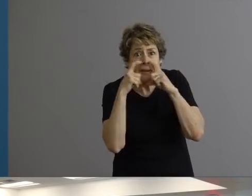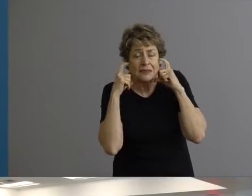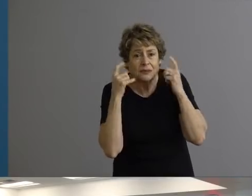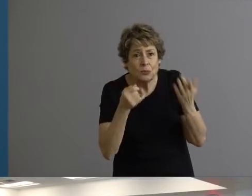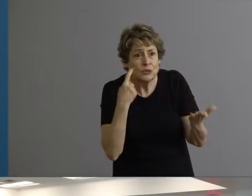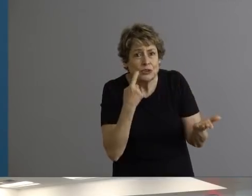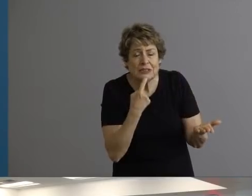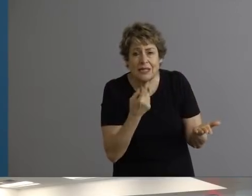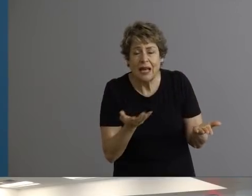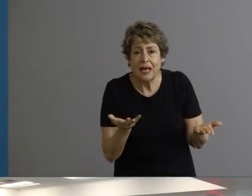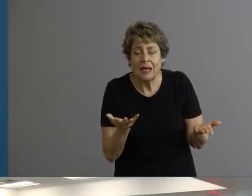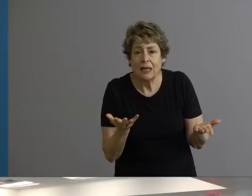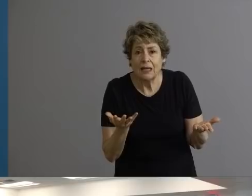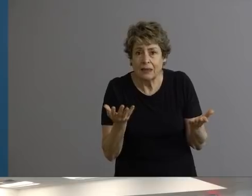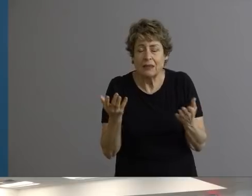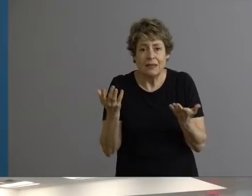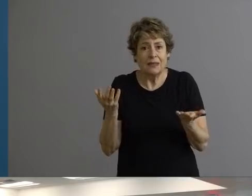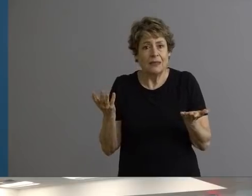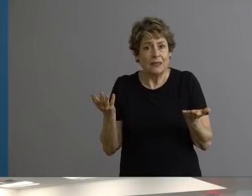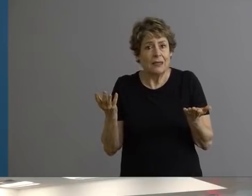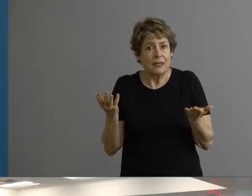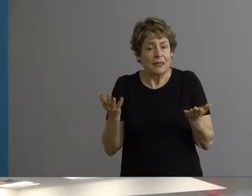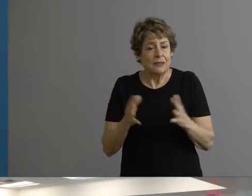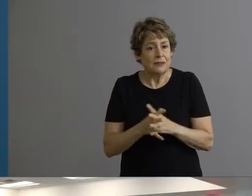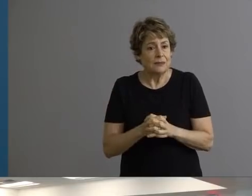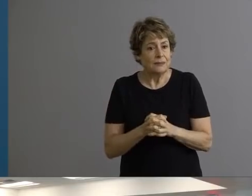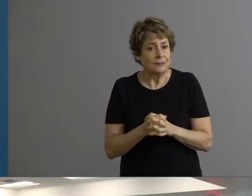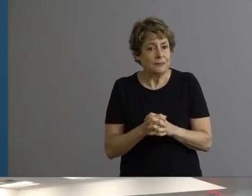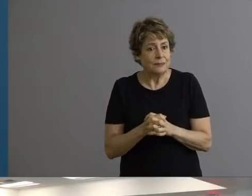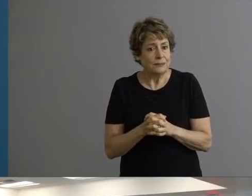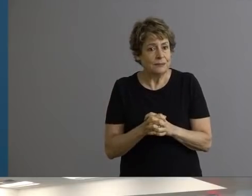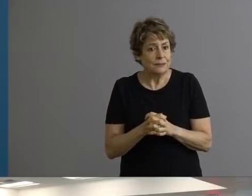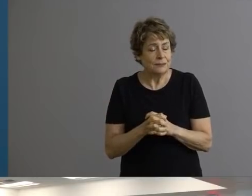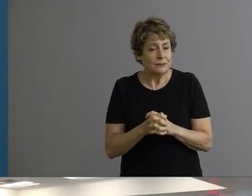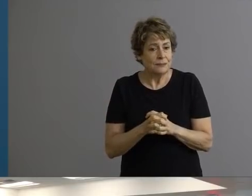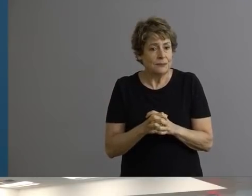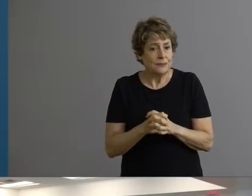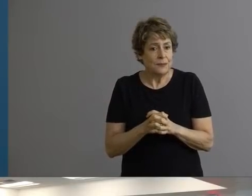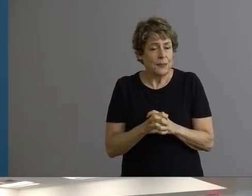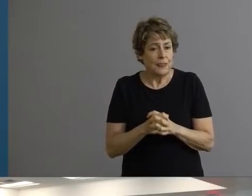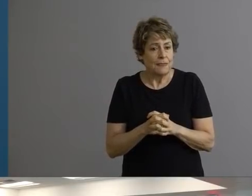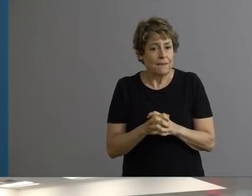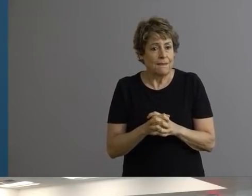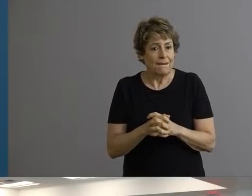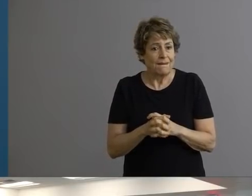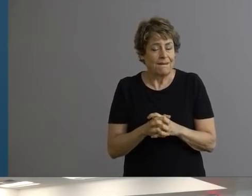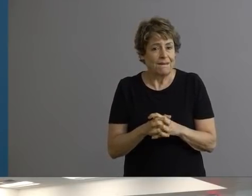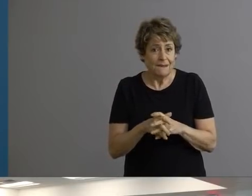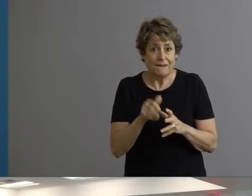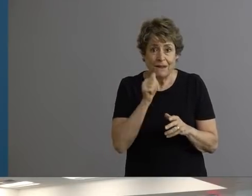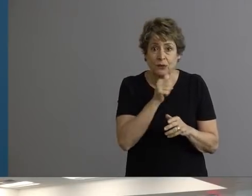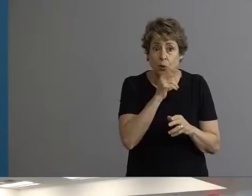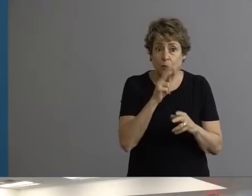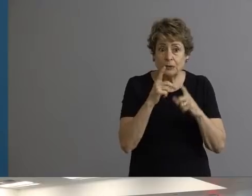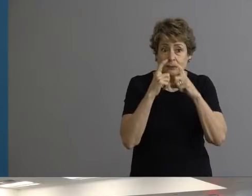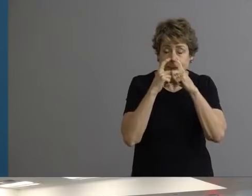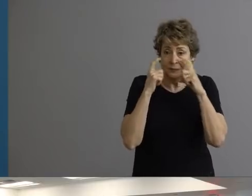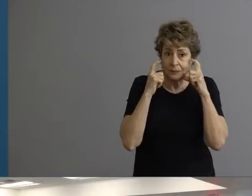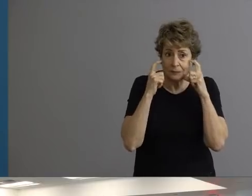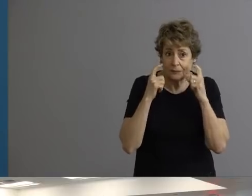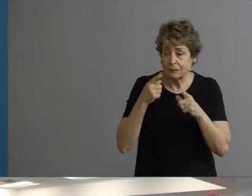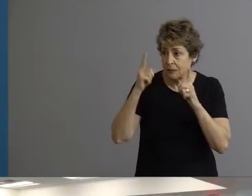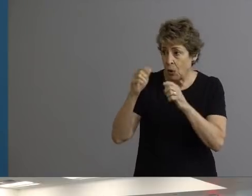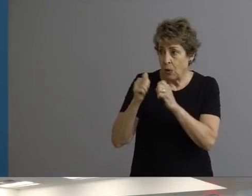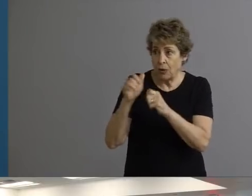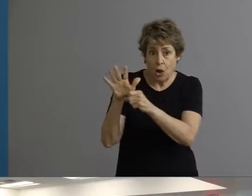terms of Arizonans wearing a mask and our ability to work with other local leaders to get this done is what I think will